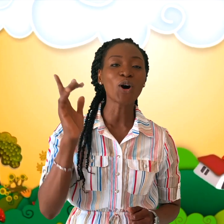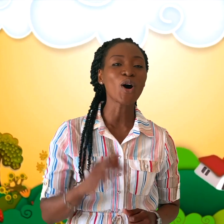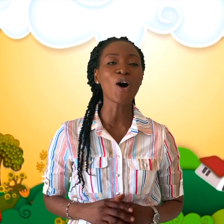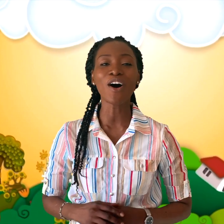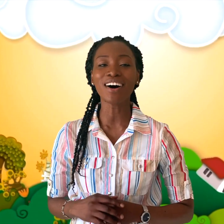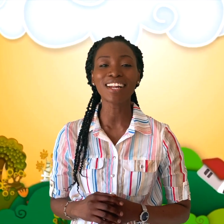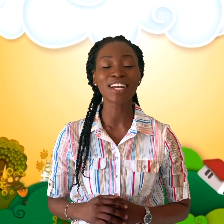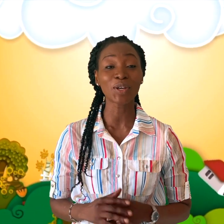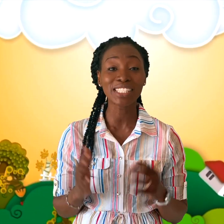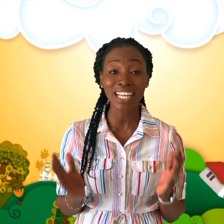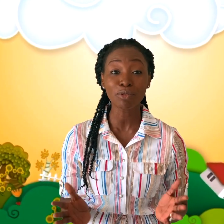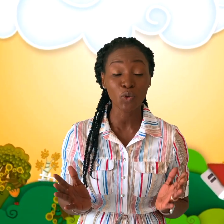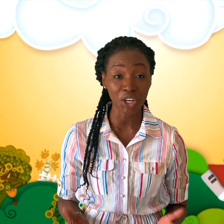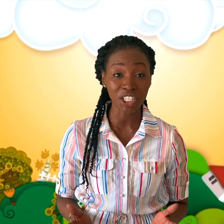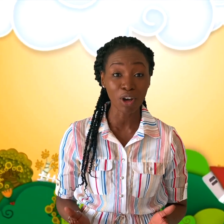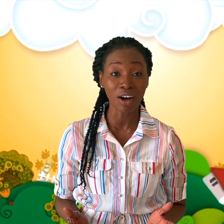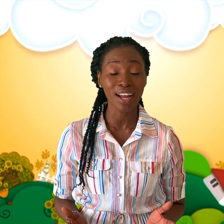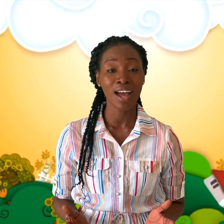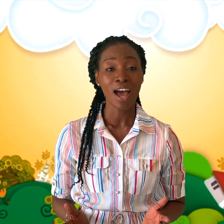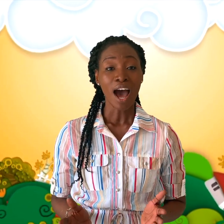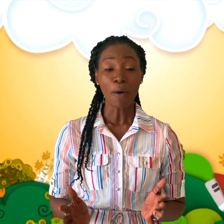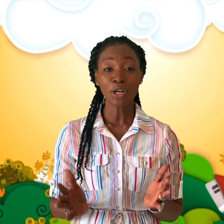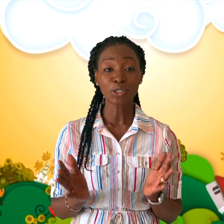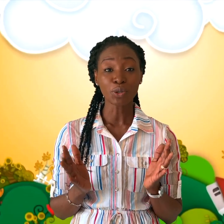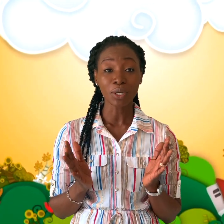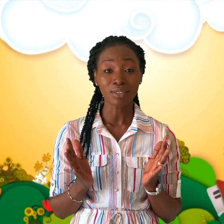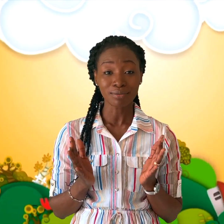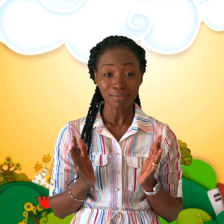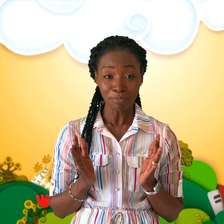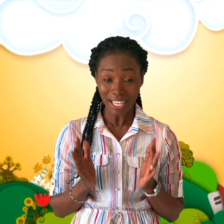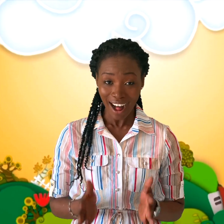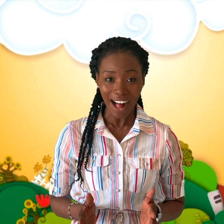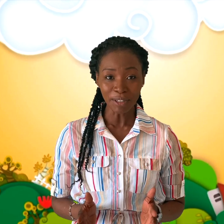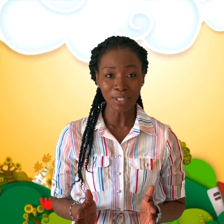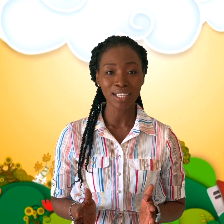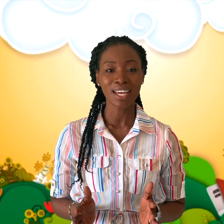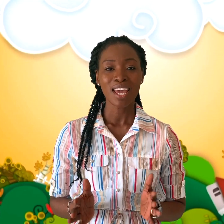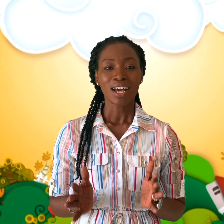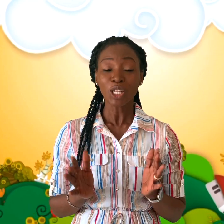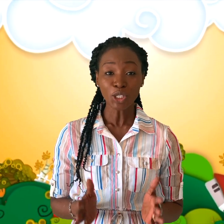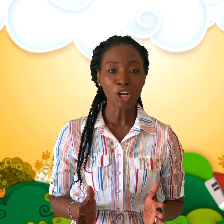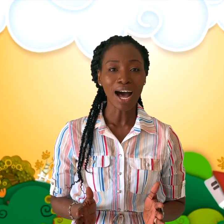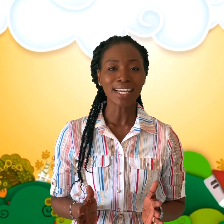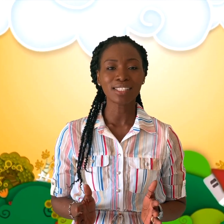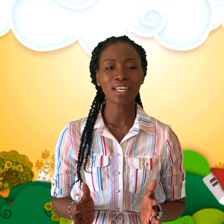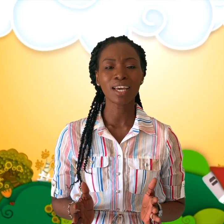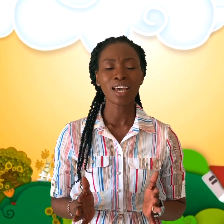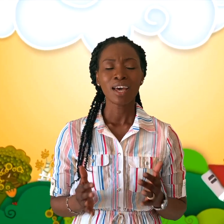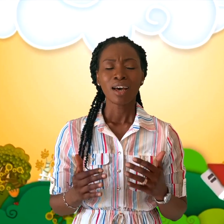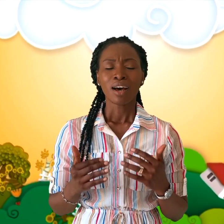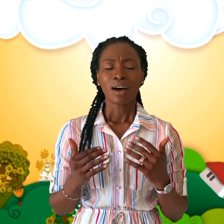Praise the Lord. So it's time to worship God. I want you to be calm. Close your